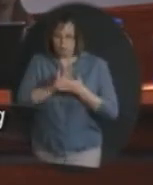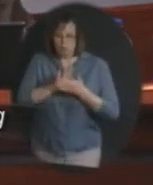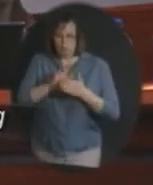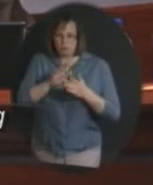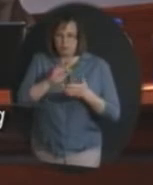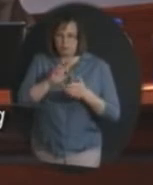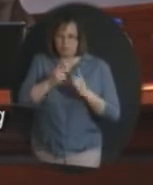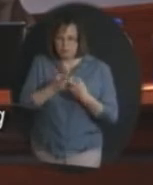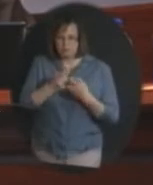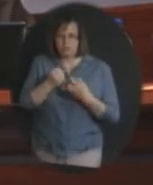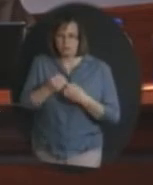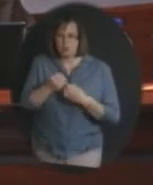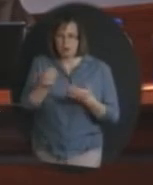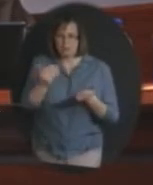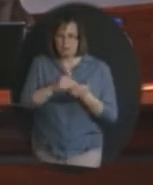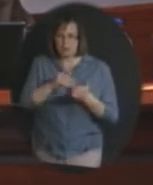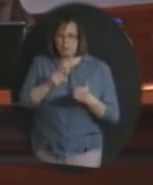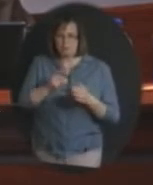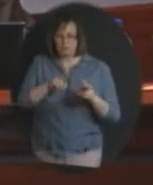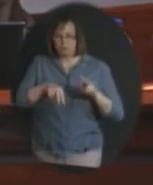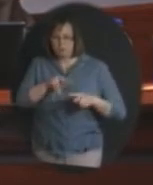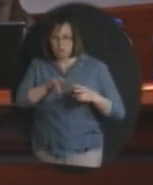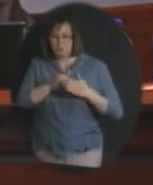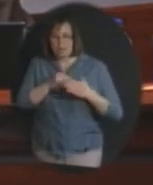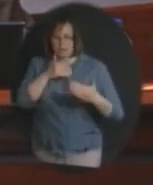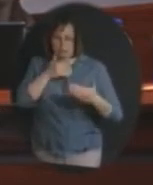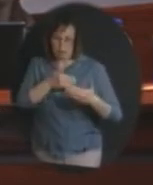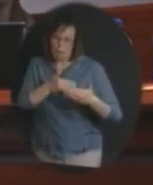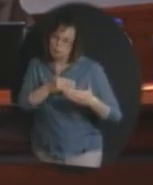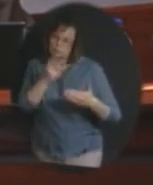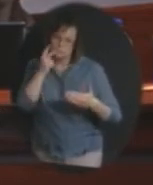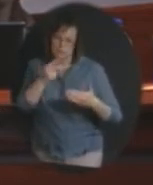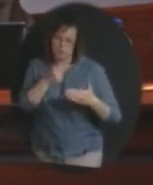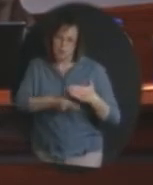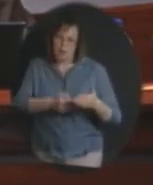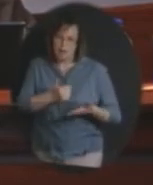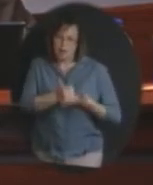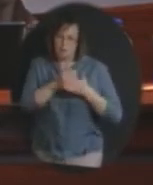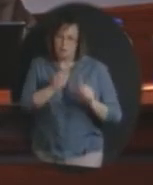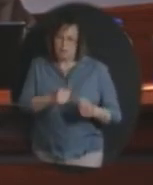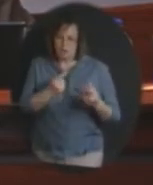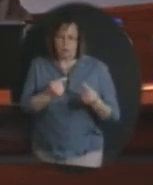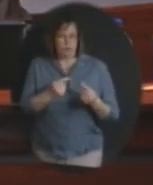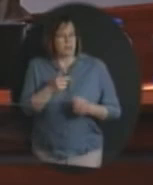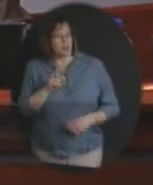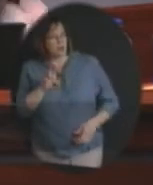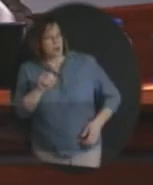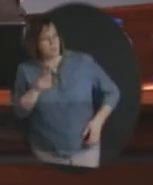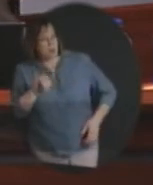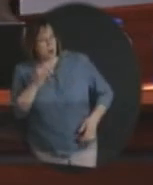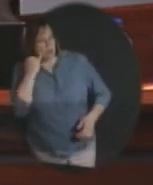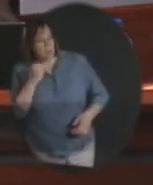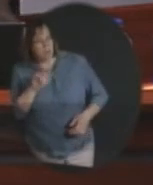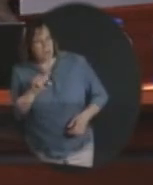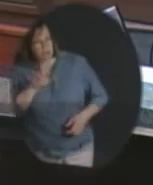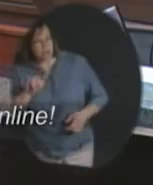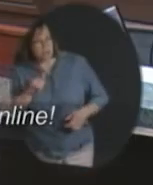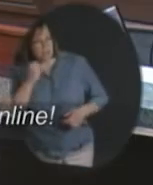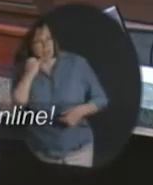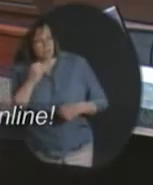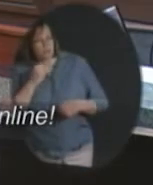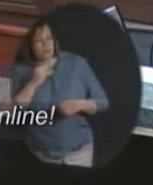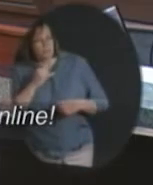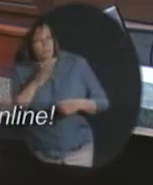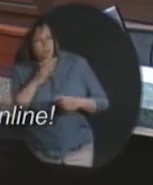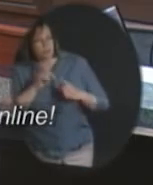statute. So again, we're going to have to watch that closely and see what help we can give it. Dr. Berry, if we were to address comments to